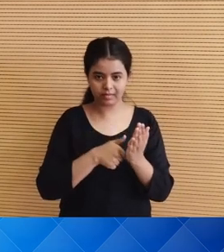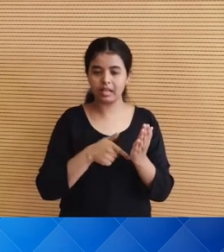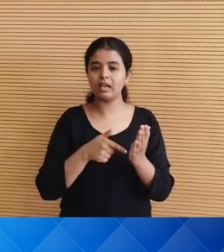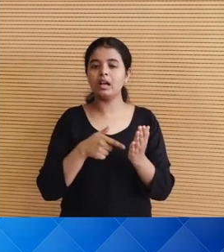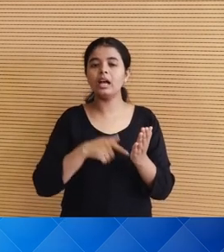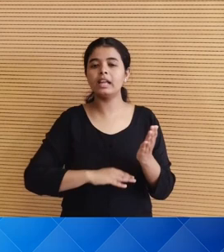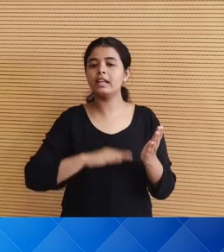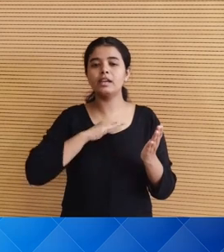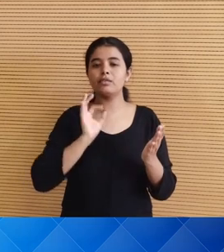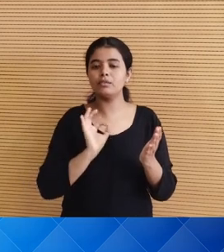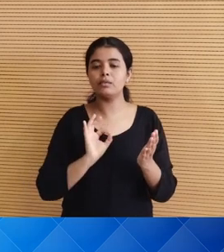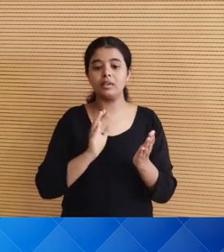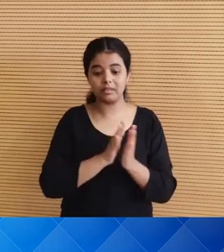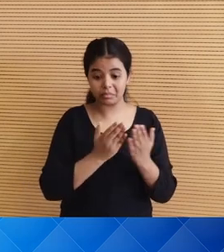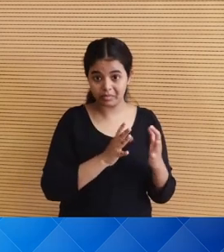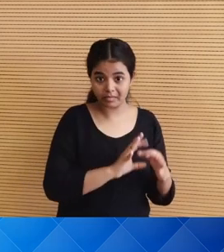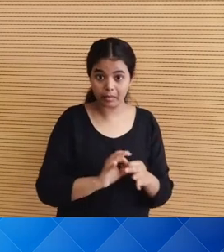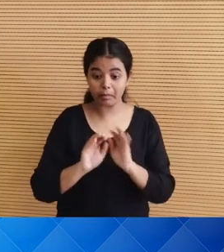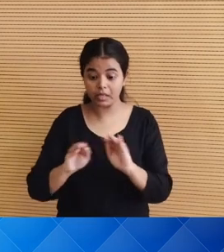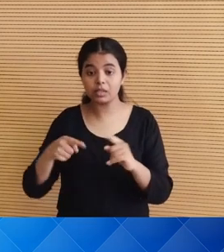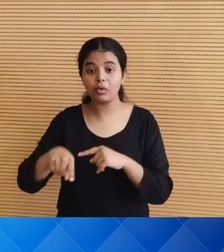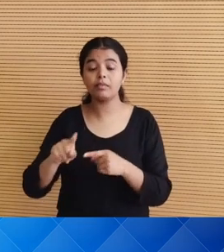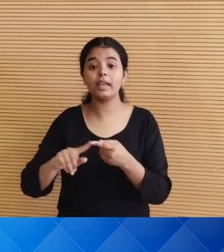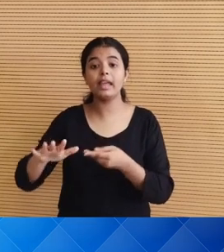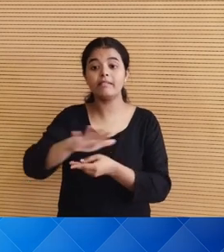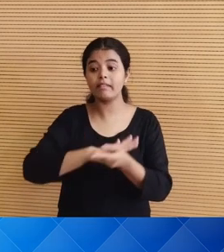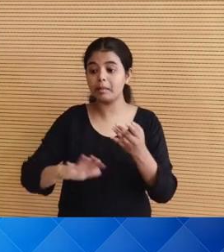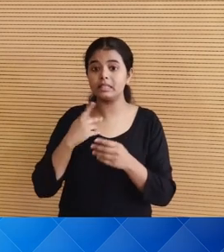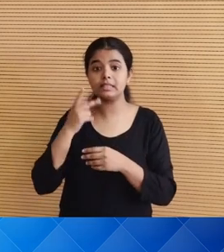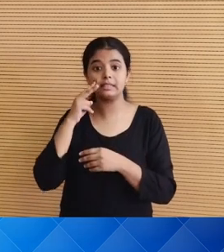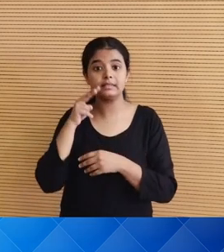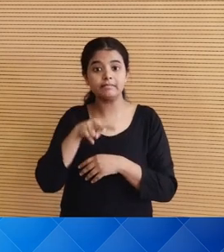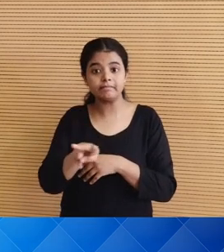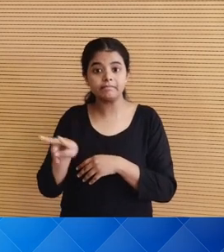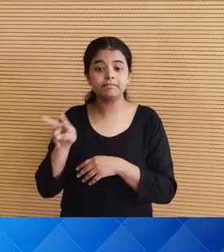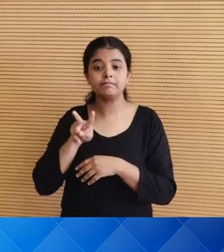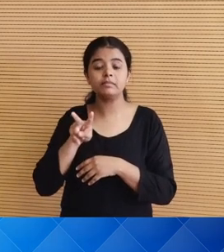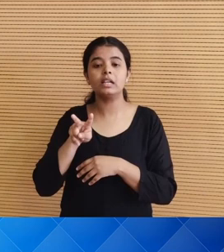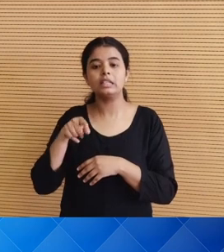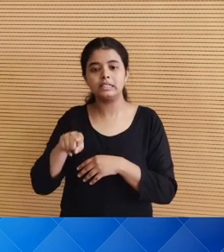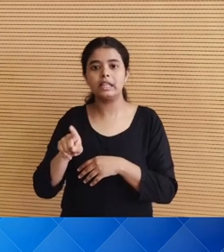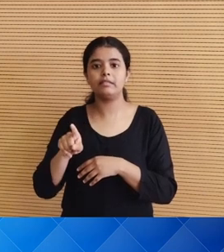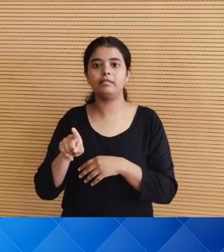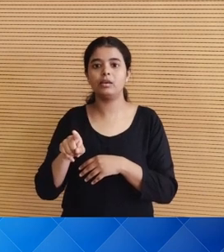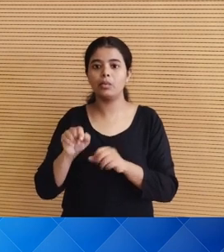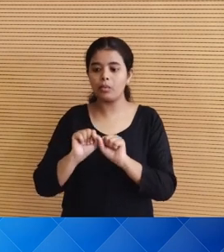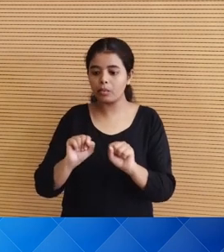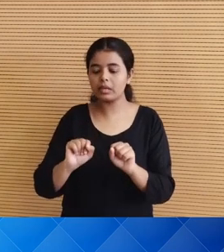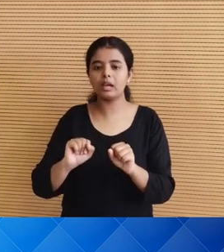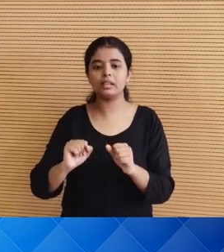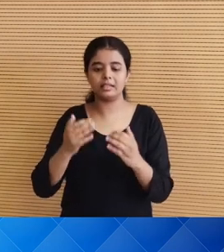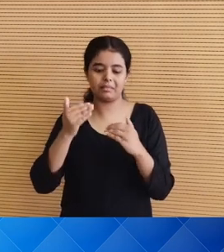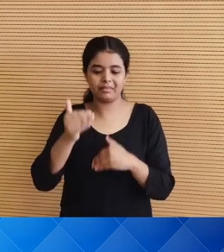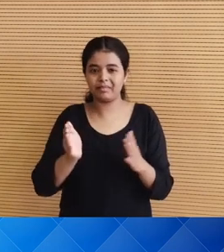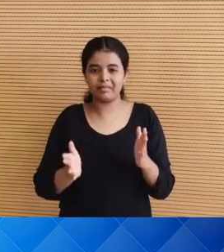immediate environment and also bring children out from the immediate environment and make